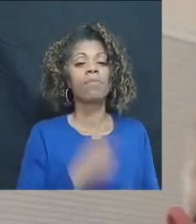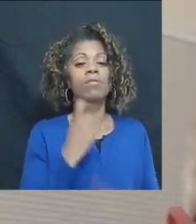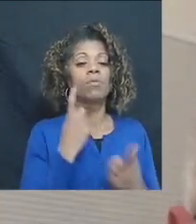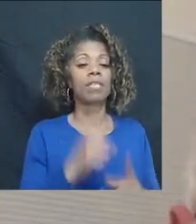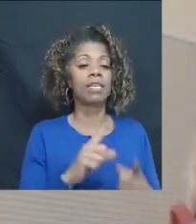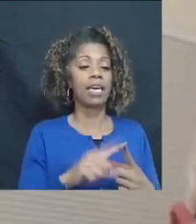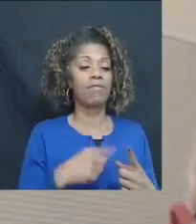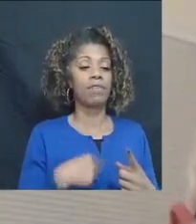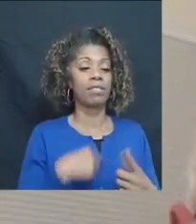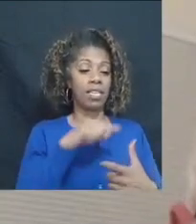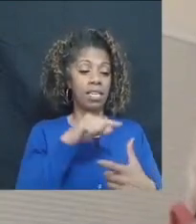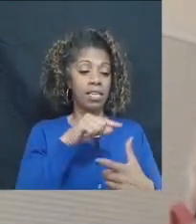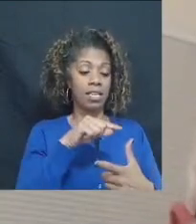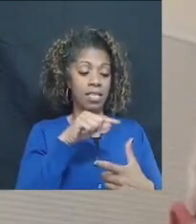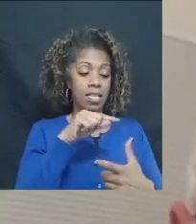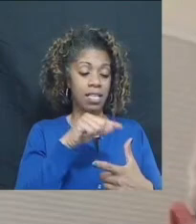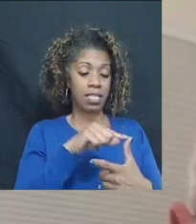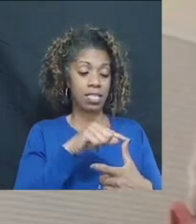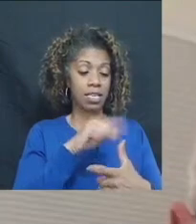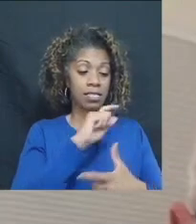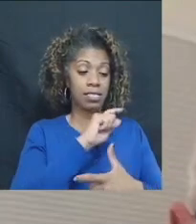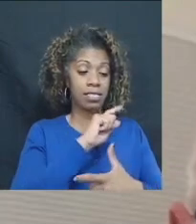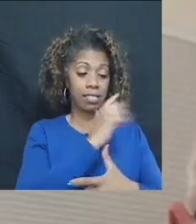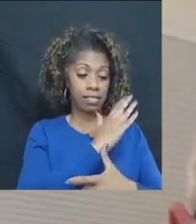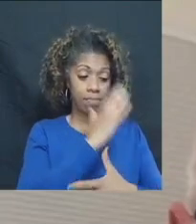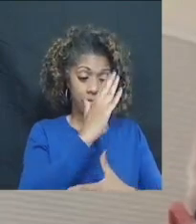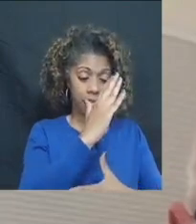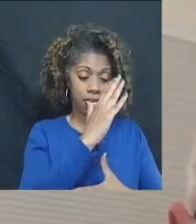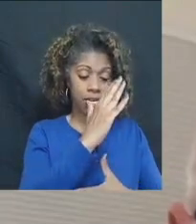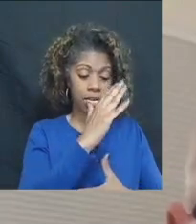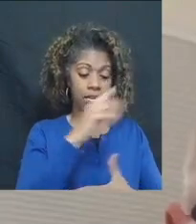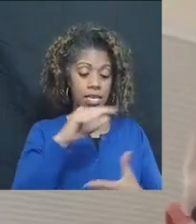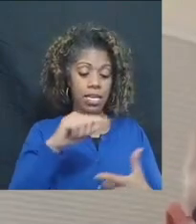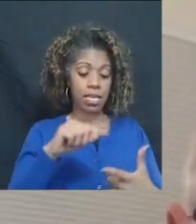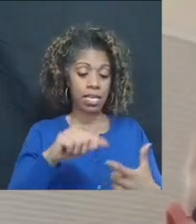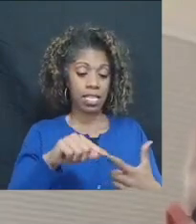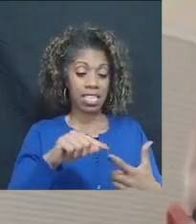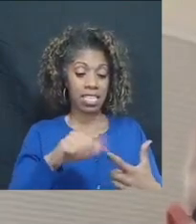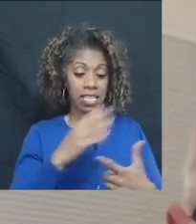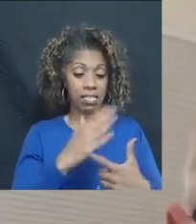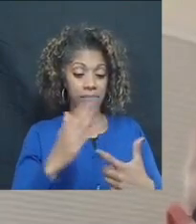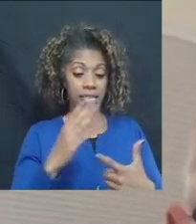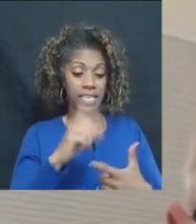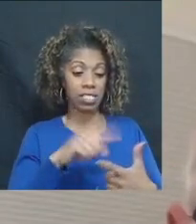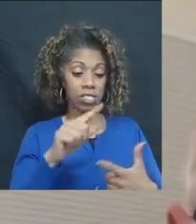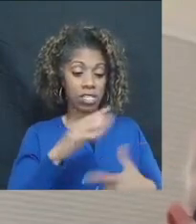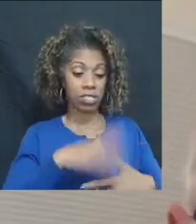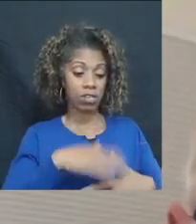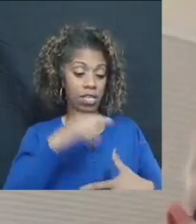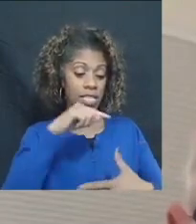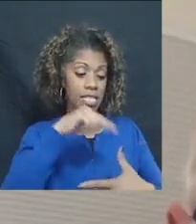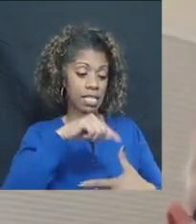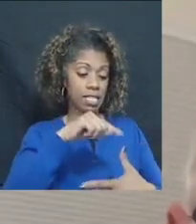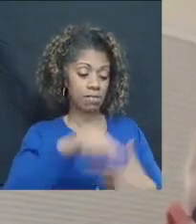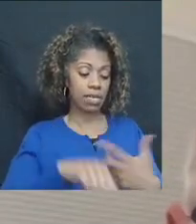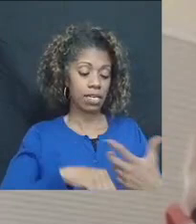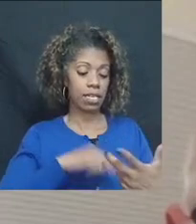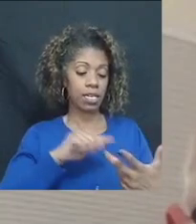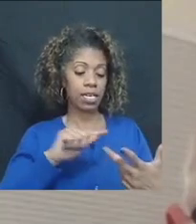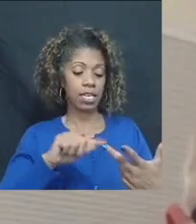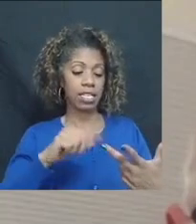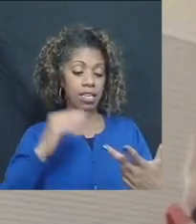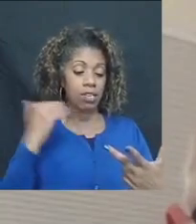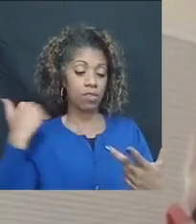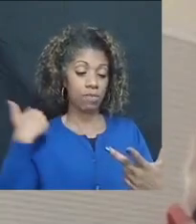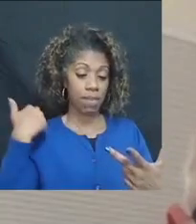at the state level and then driven right down to that local level. So right. as a if I was place-based, I would be looking, I'd want